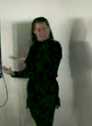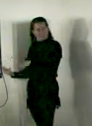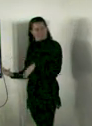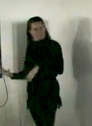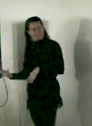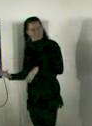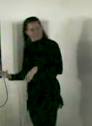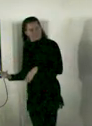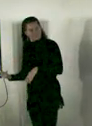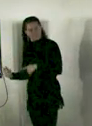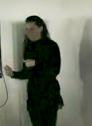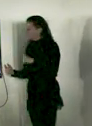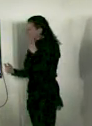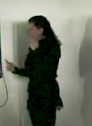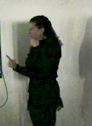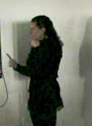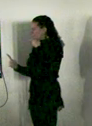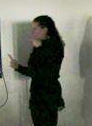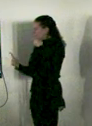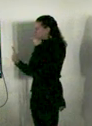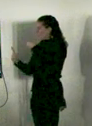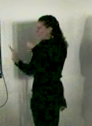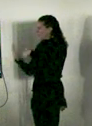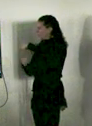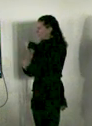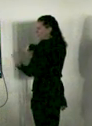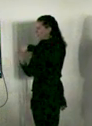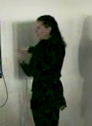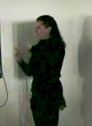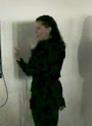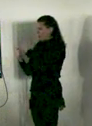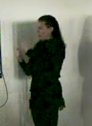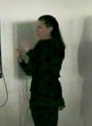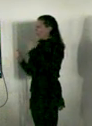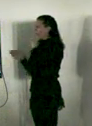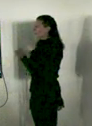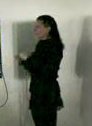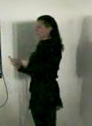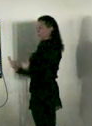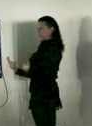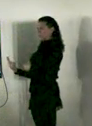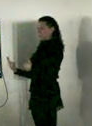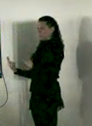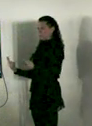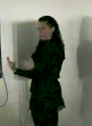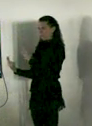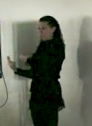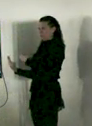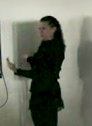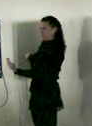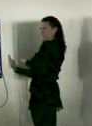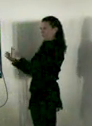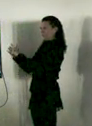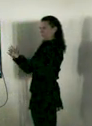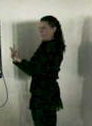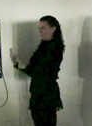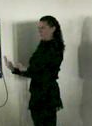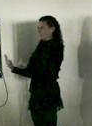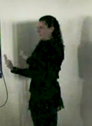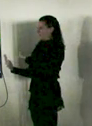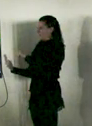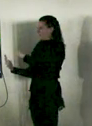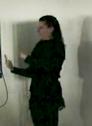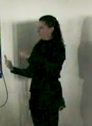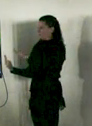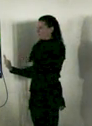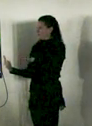was to mingle with everyone, why are they only focusing on these two people that were here first? Why would they be the only ones to get drinks or food? And